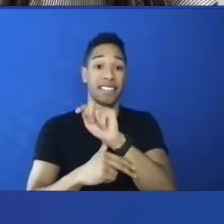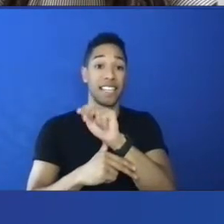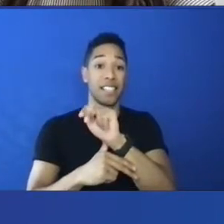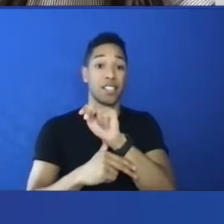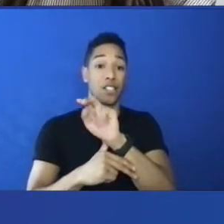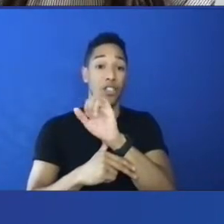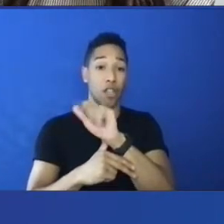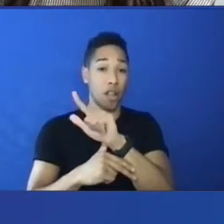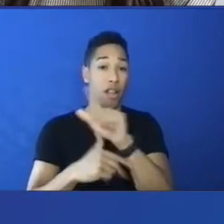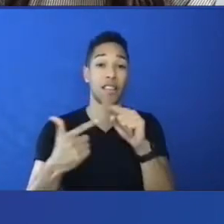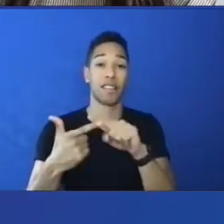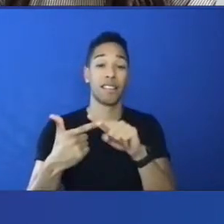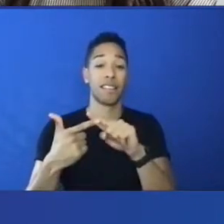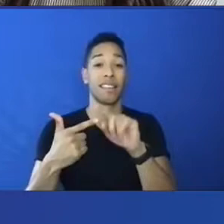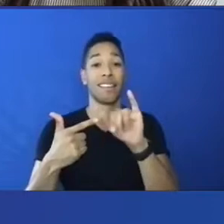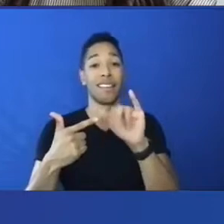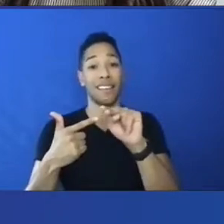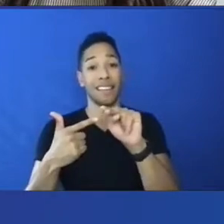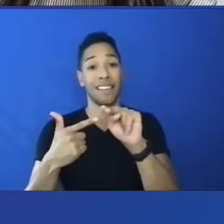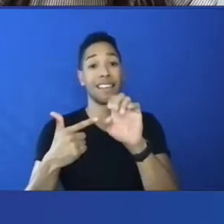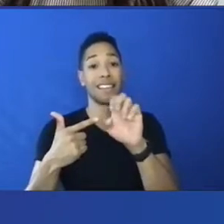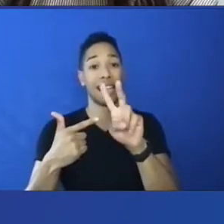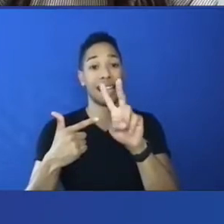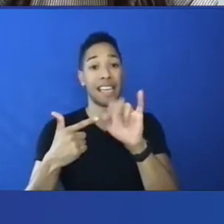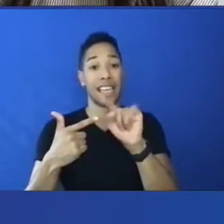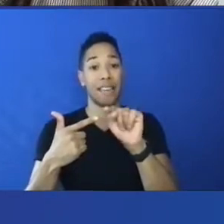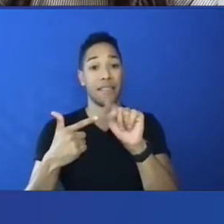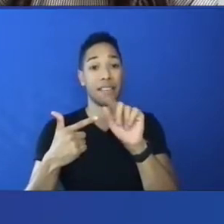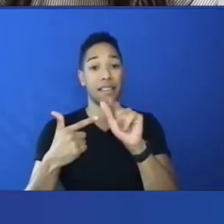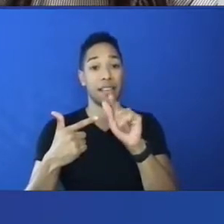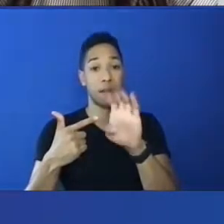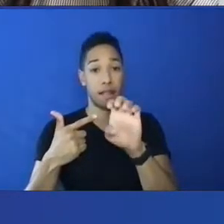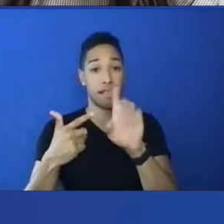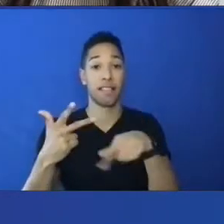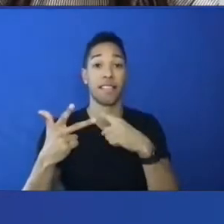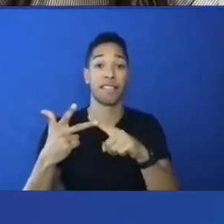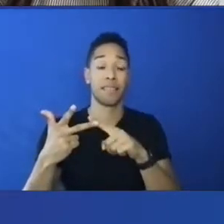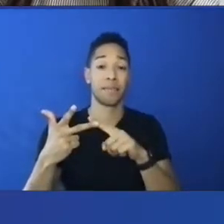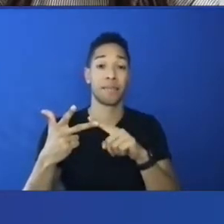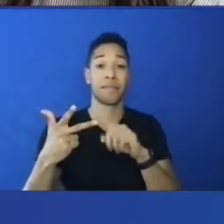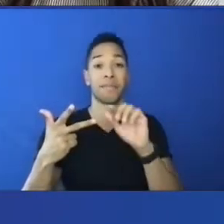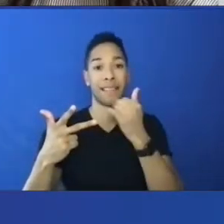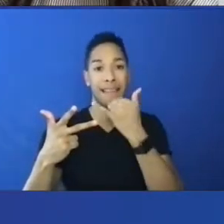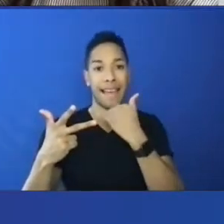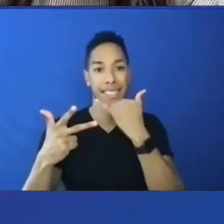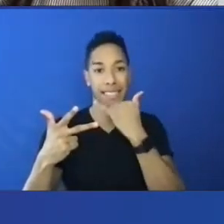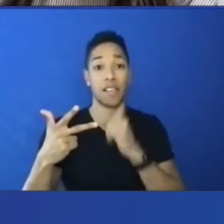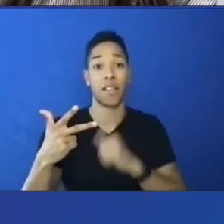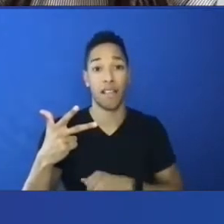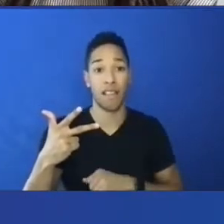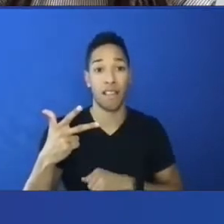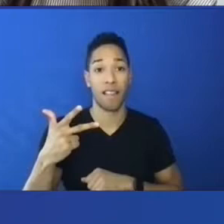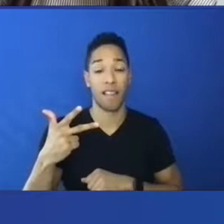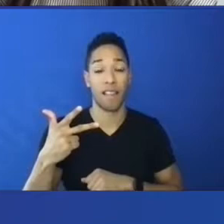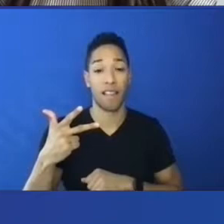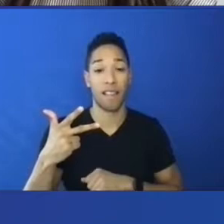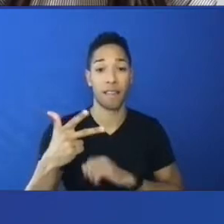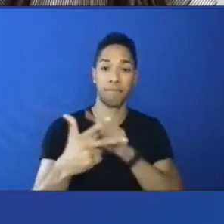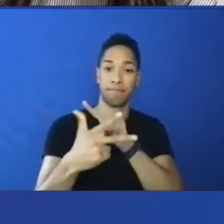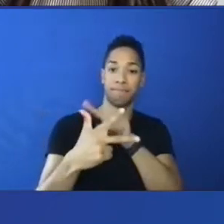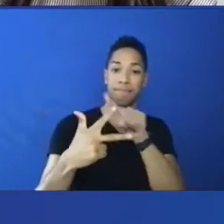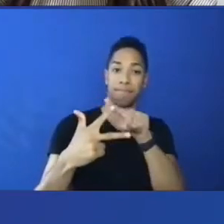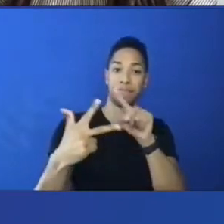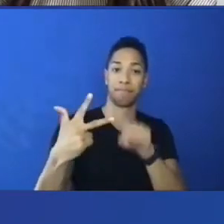inevitable; three, accidental. And those three circumstances,